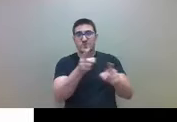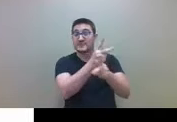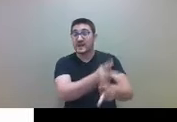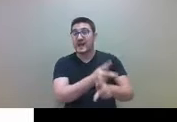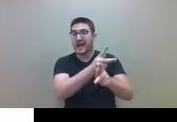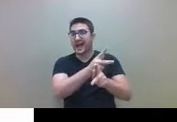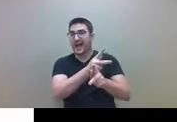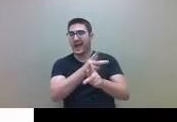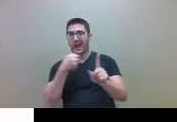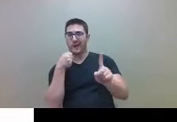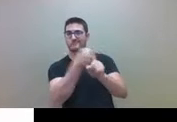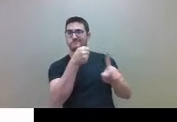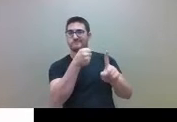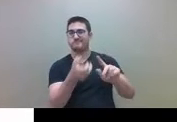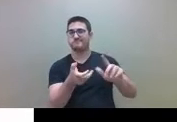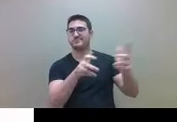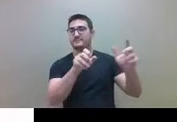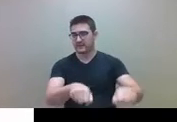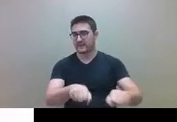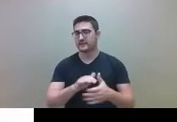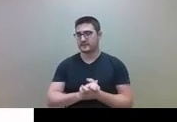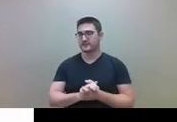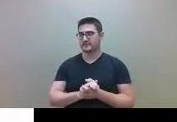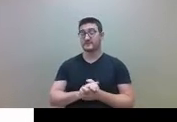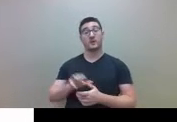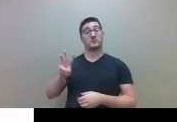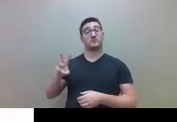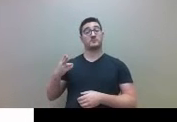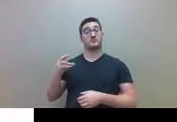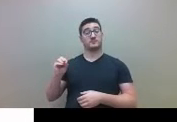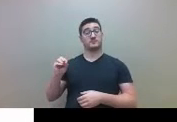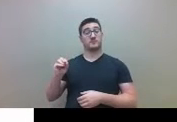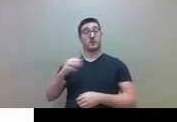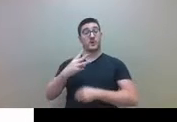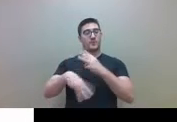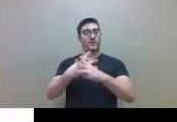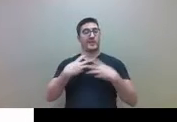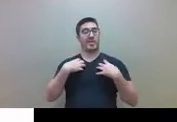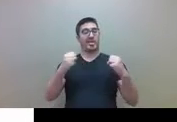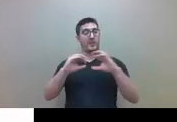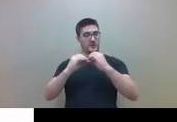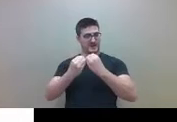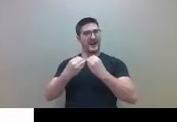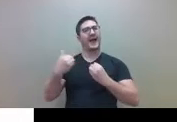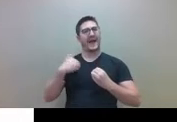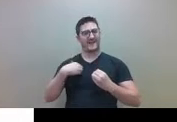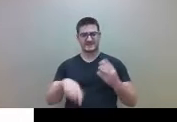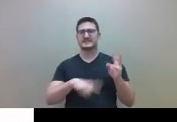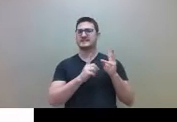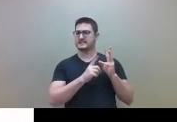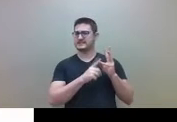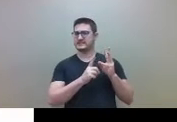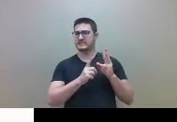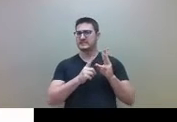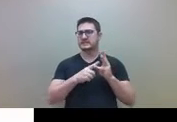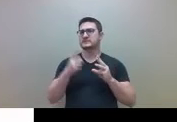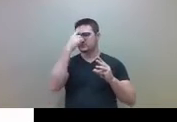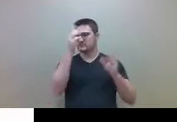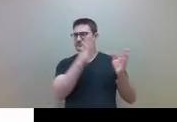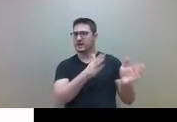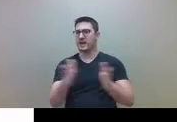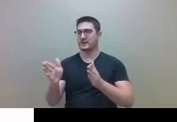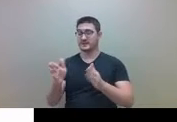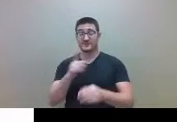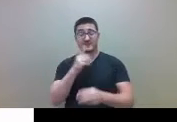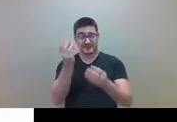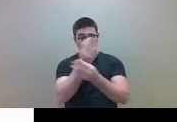the World Health Organization. So let's just go through this. This has put, COVID-19 has really thrown a